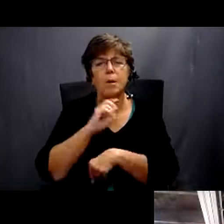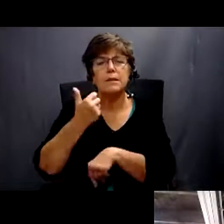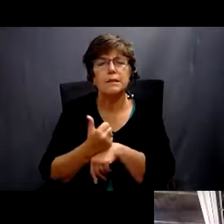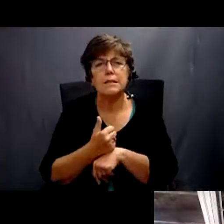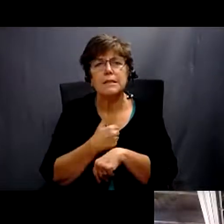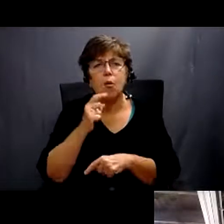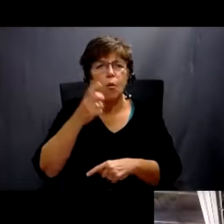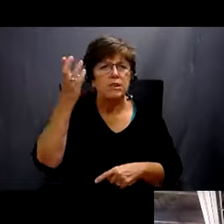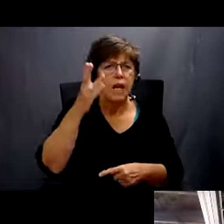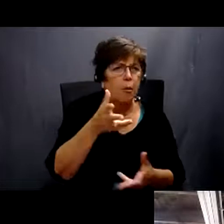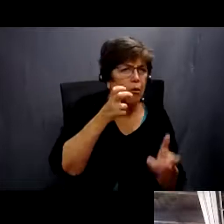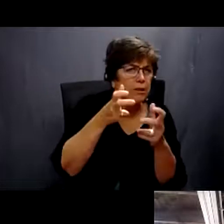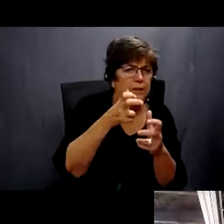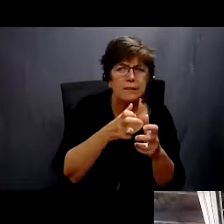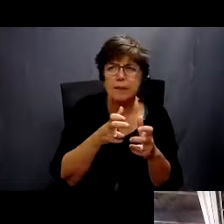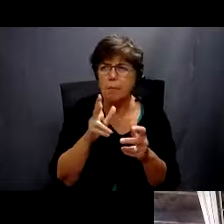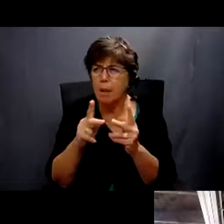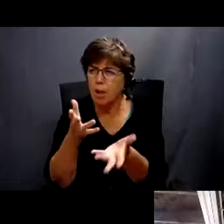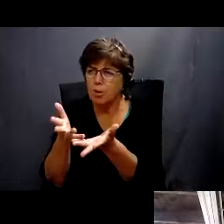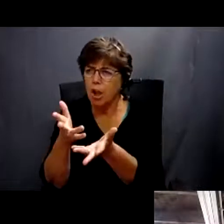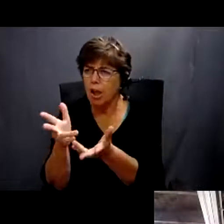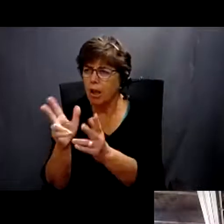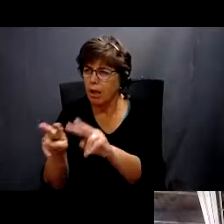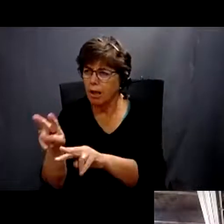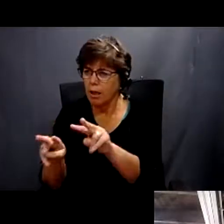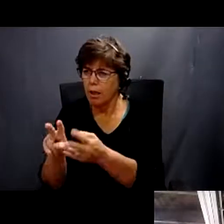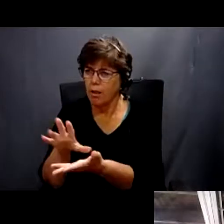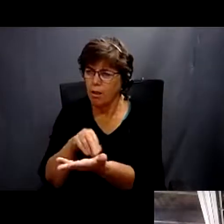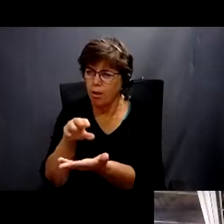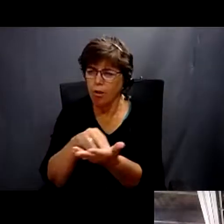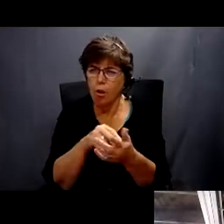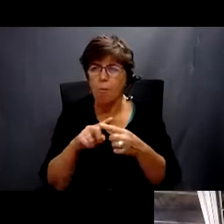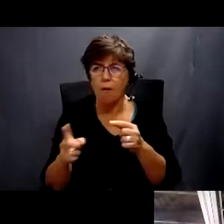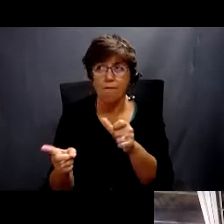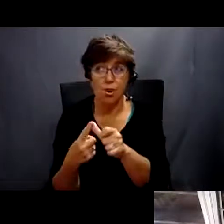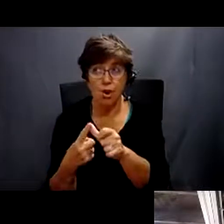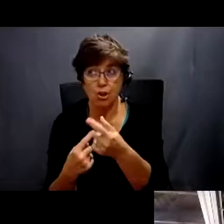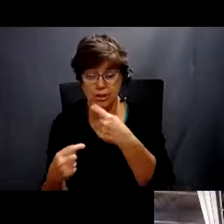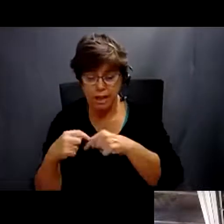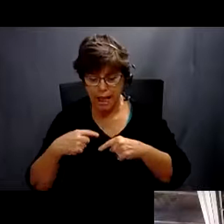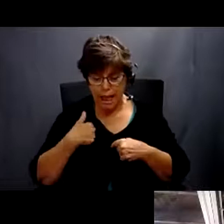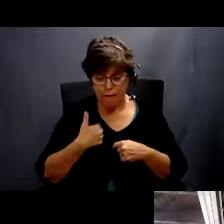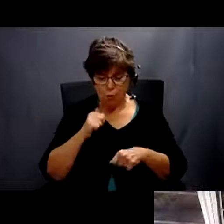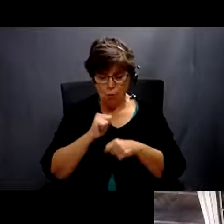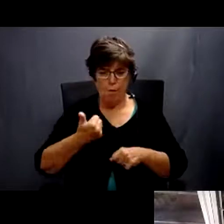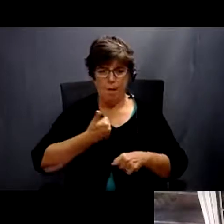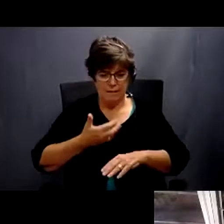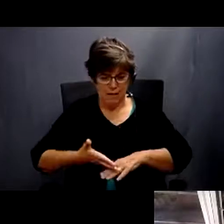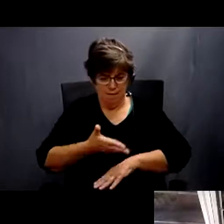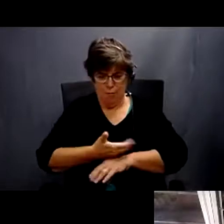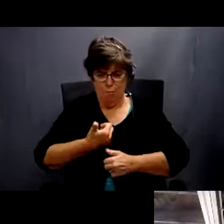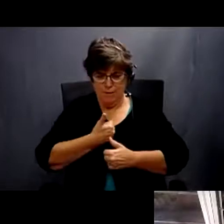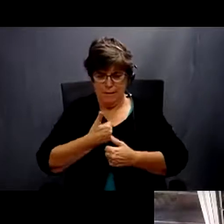information. And I've decided like I need to do more self-work on my own self so that my job does not become my identity. Because I'm